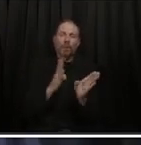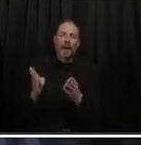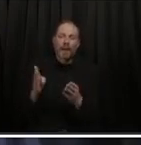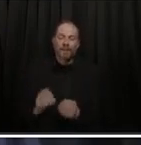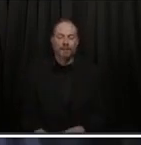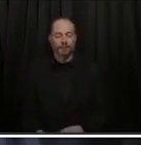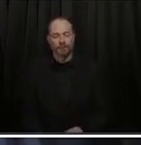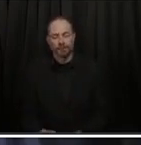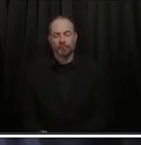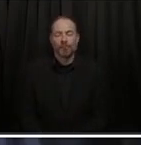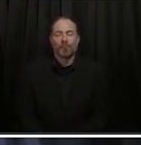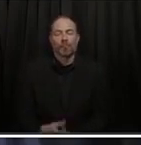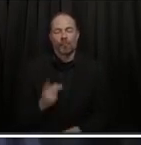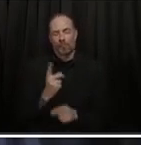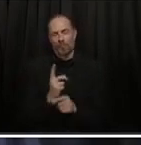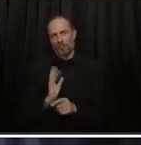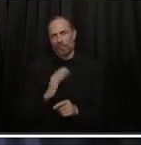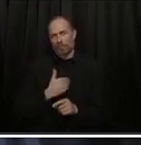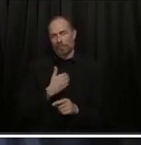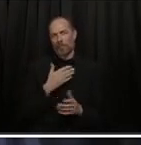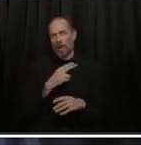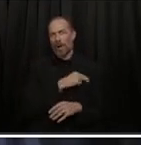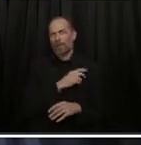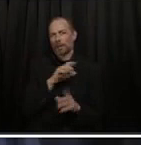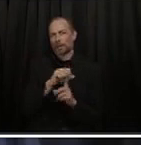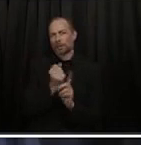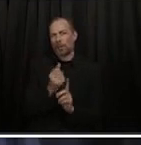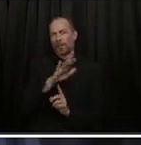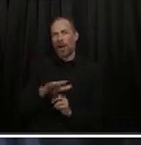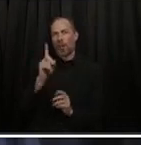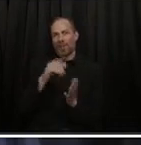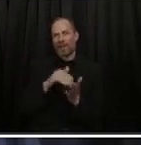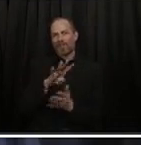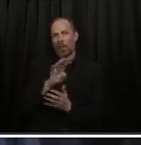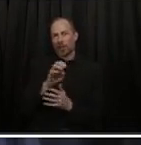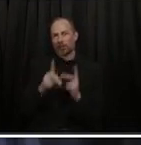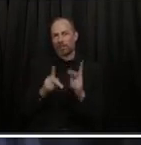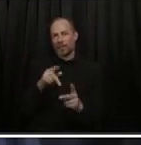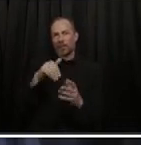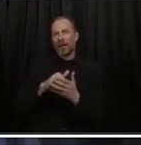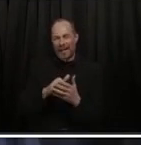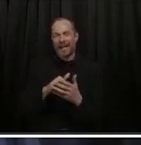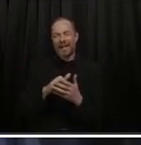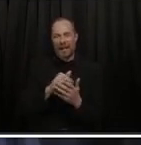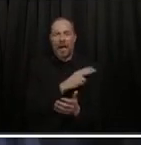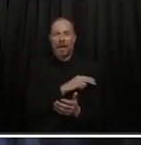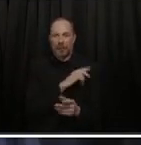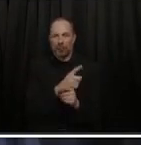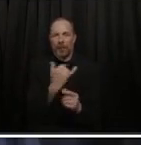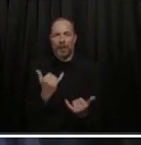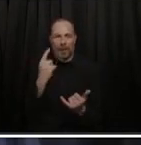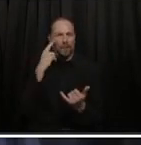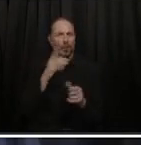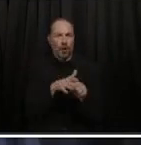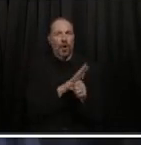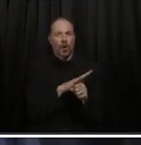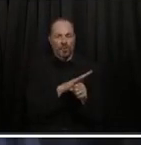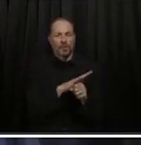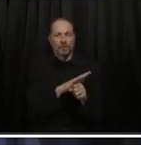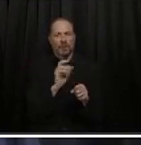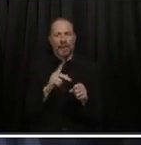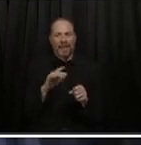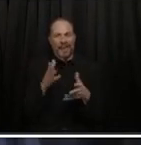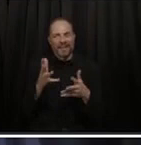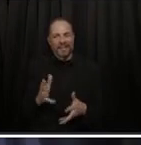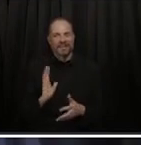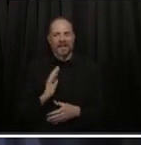our hospital situation, about 1,400 people are in the hospital for COVID right now, which leaves our hospitals at a very high